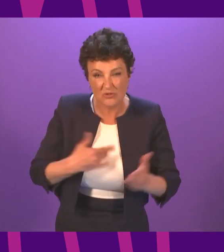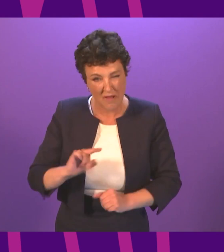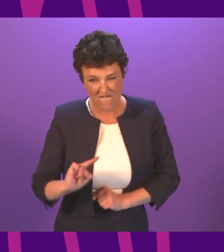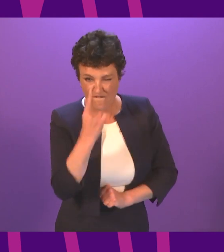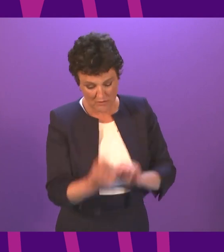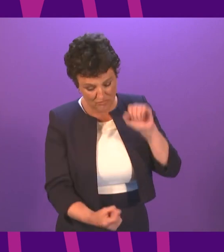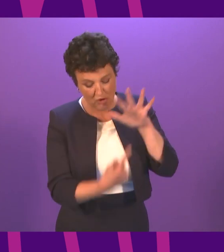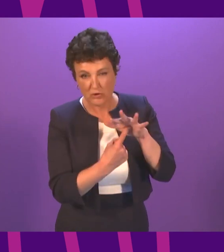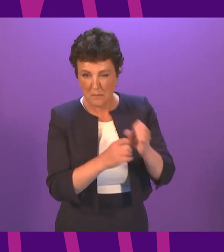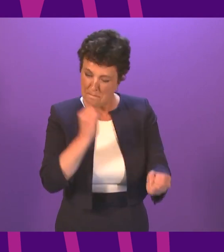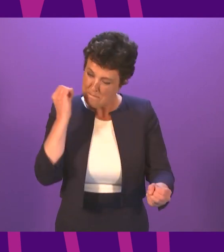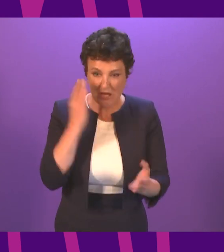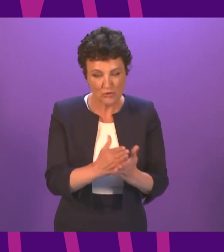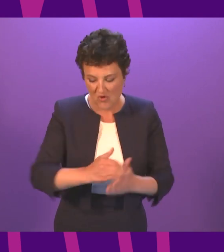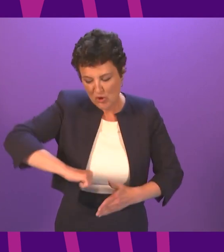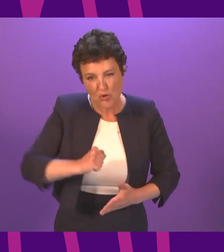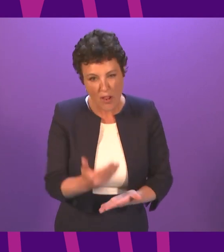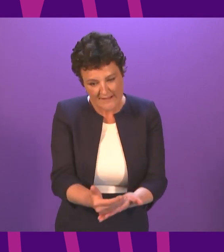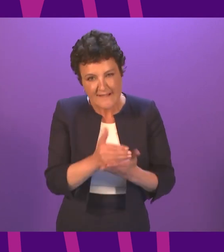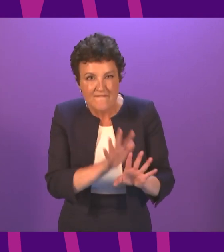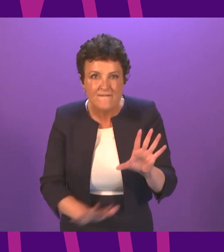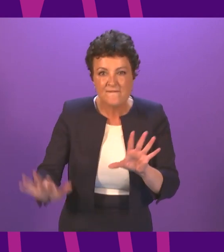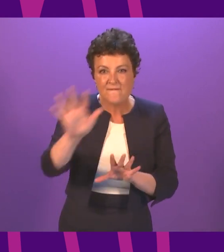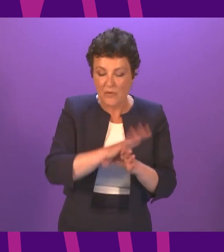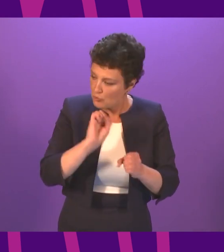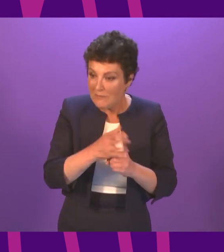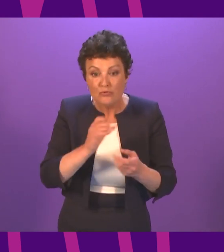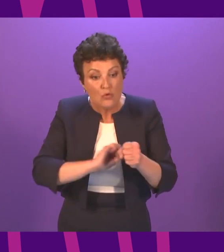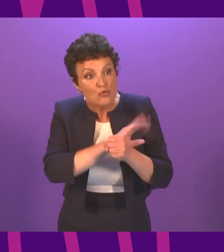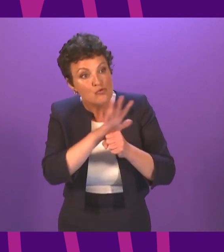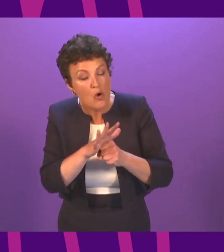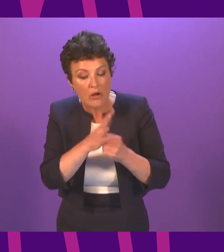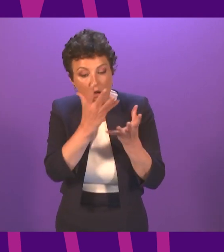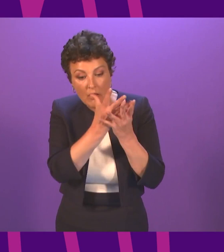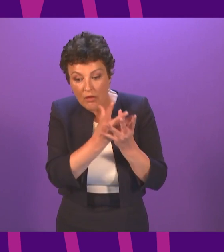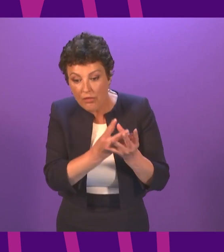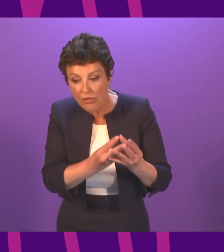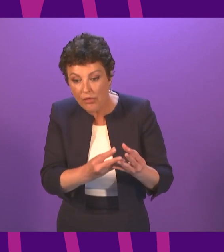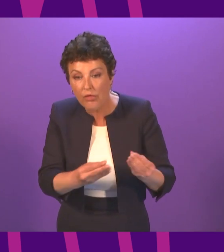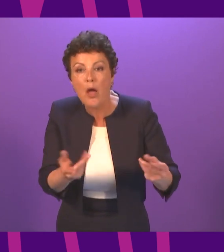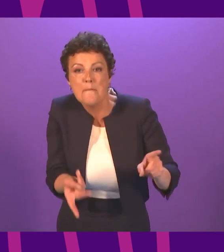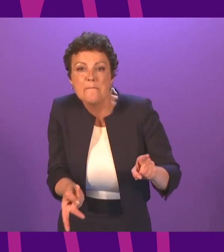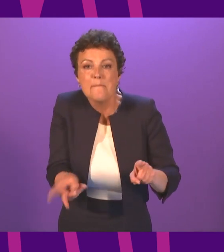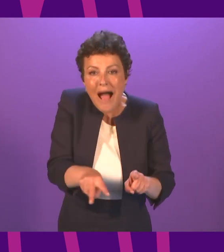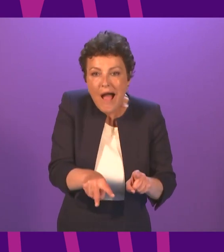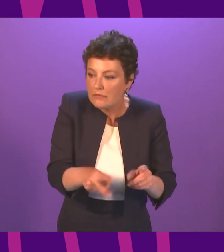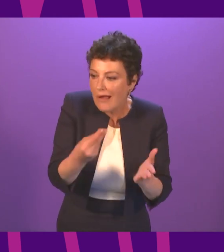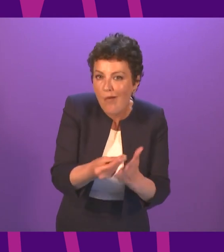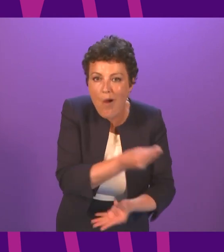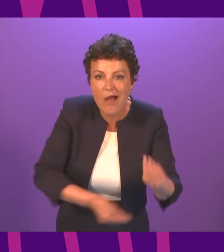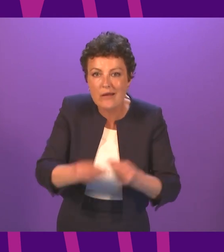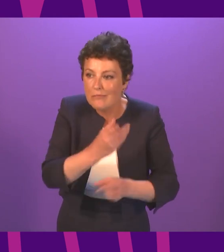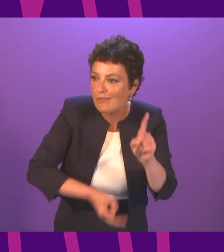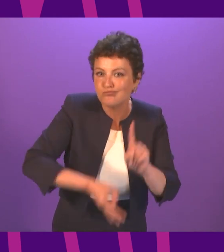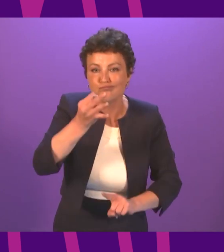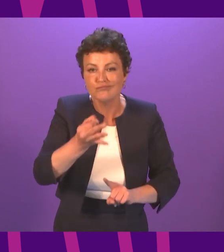driving priority, to lead us through this pandemic and to lead us into recovery, recovery of our economy, our National Health Service